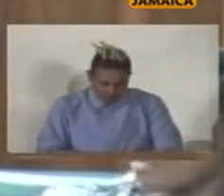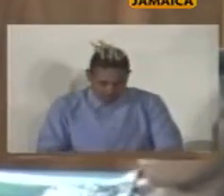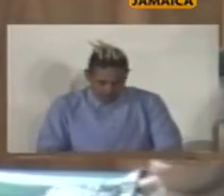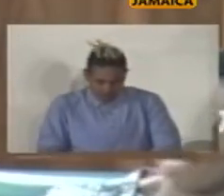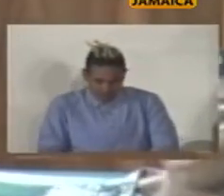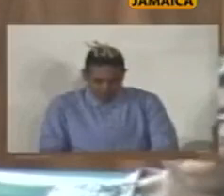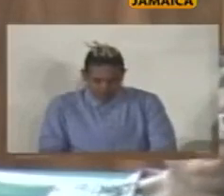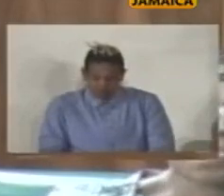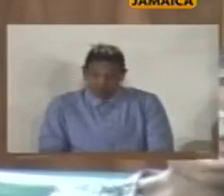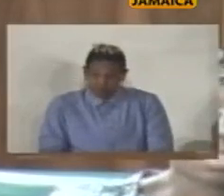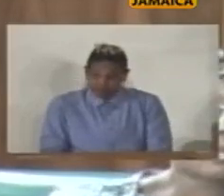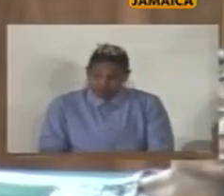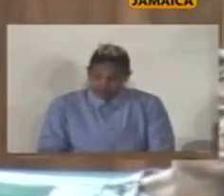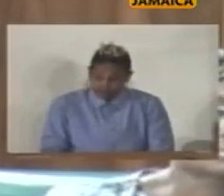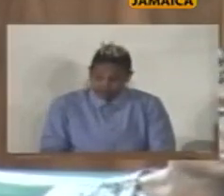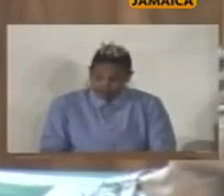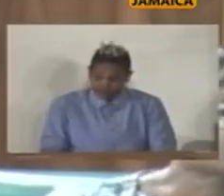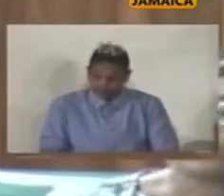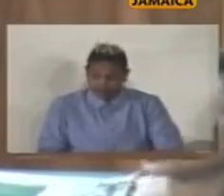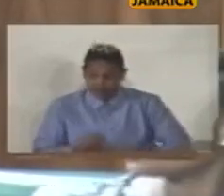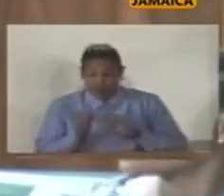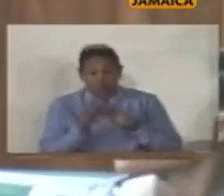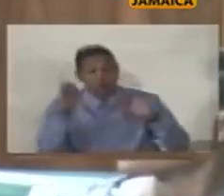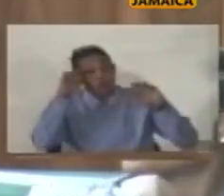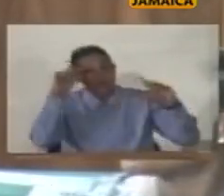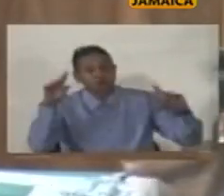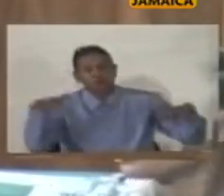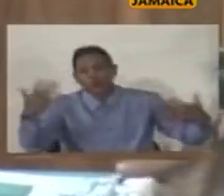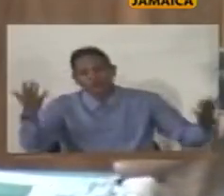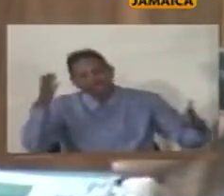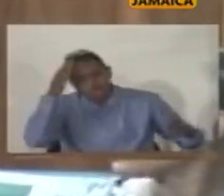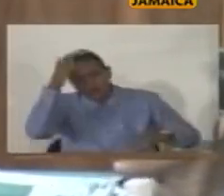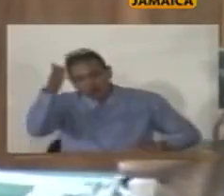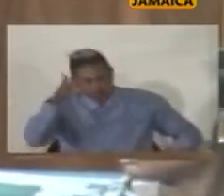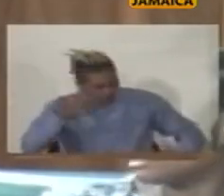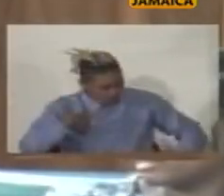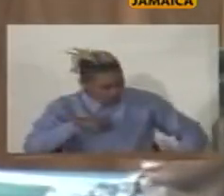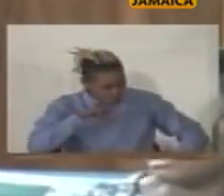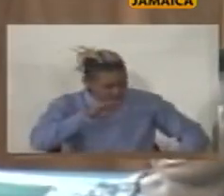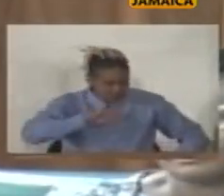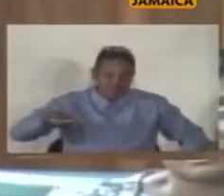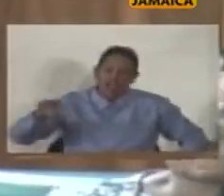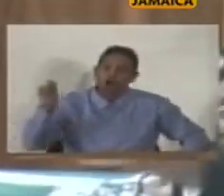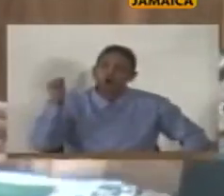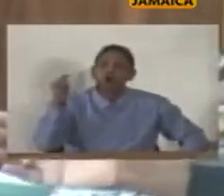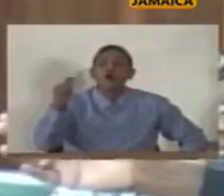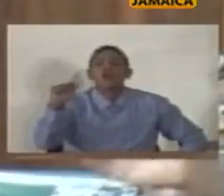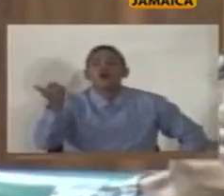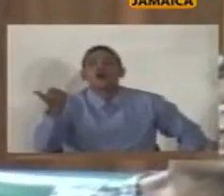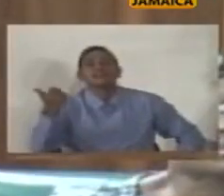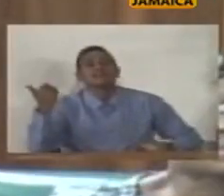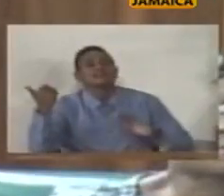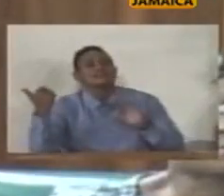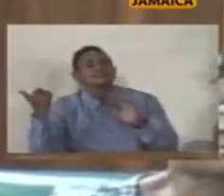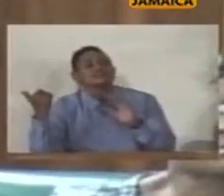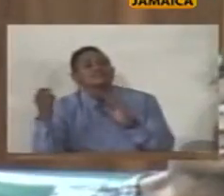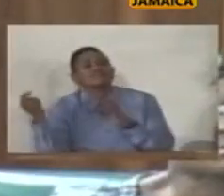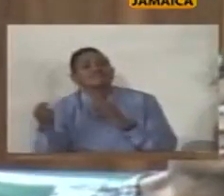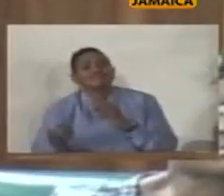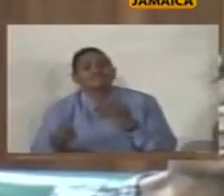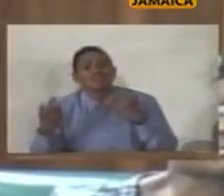without education there won't be a future. So we put aside all the other needs that there might